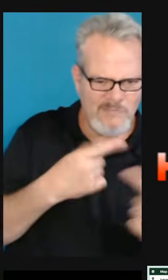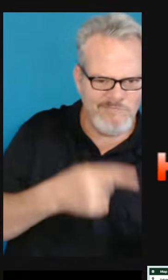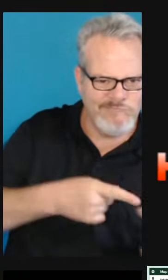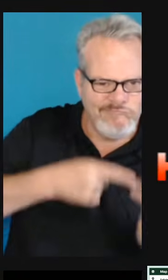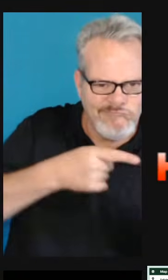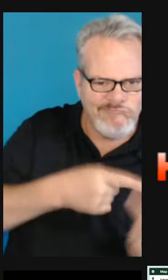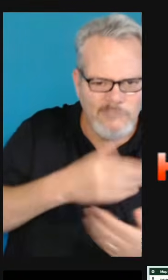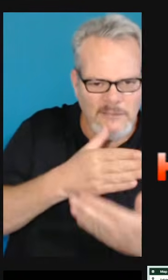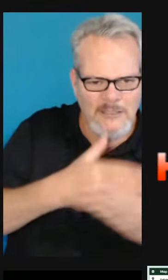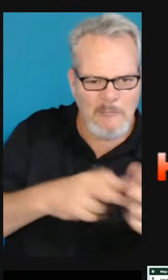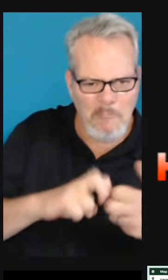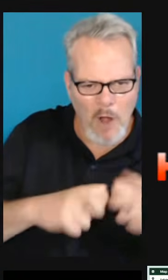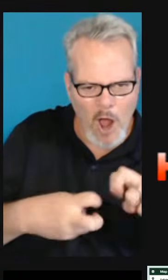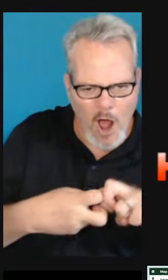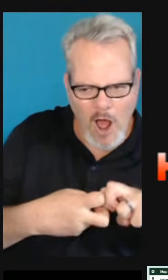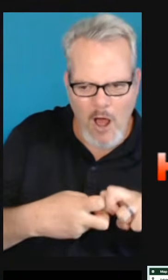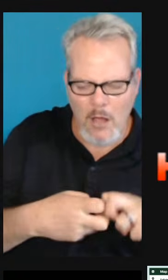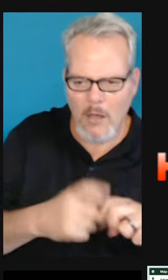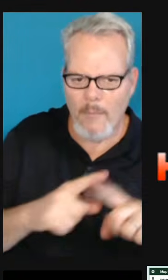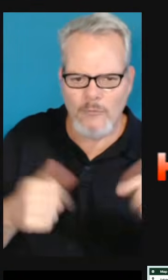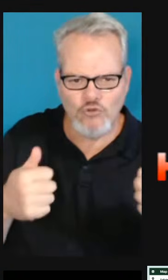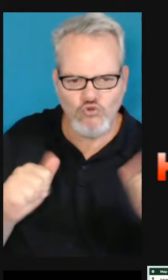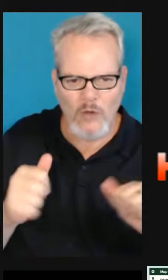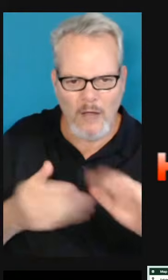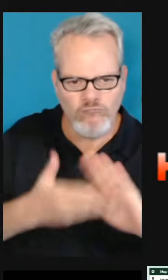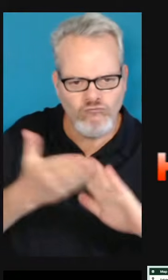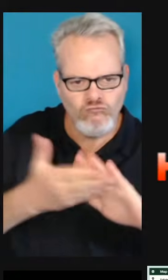actually load all the way.